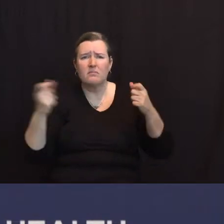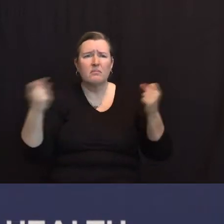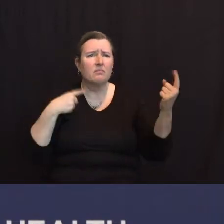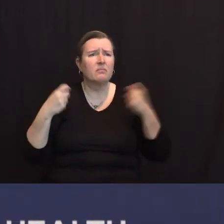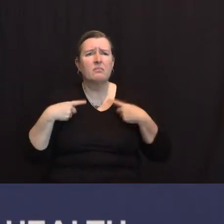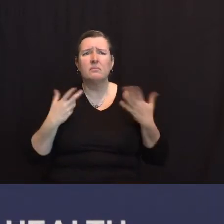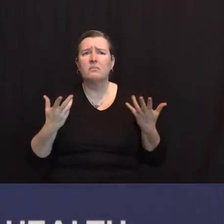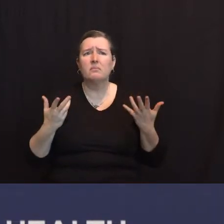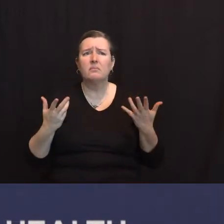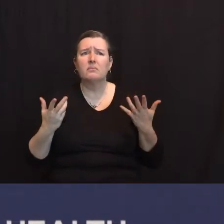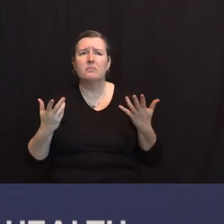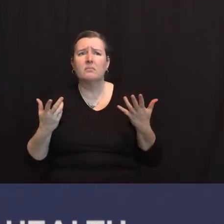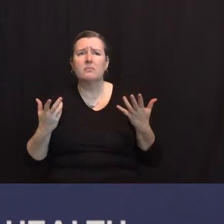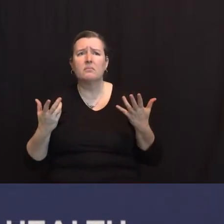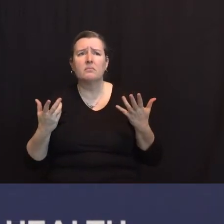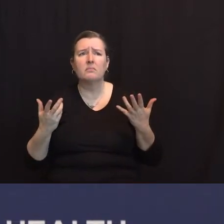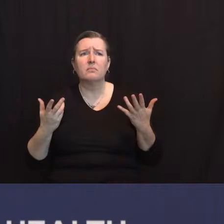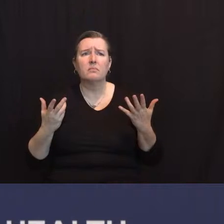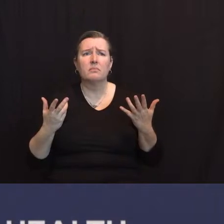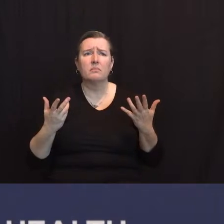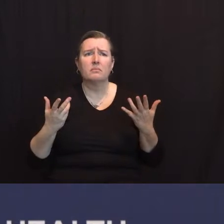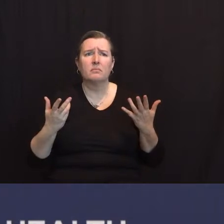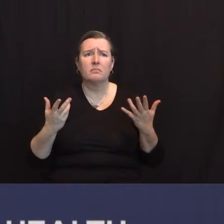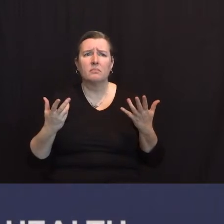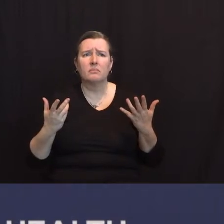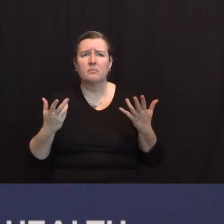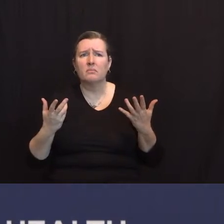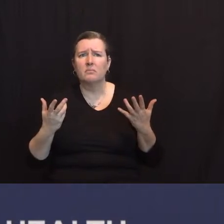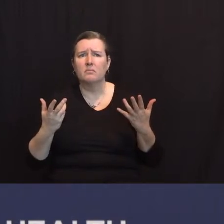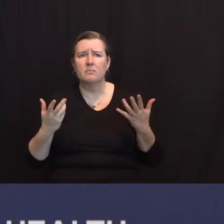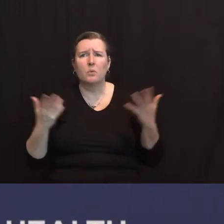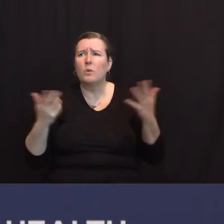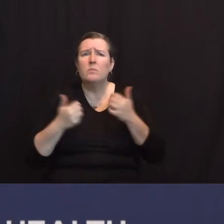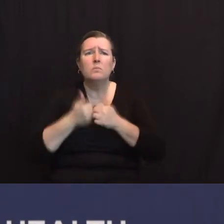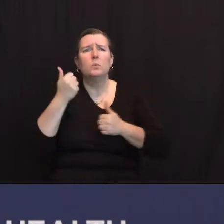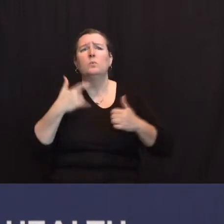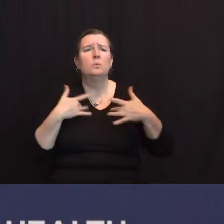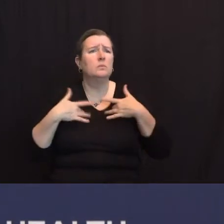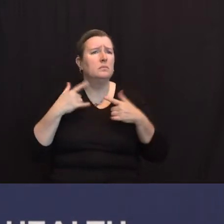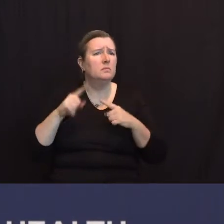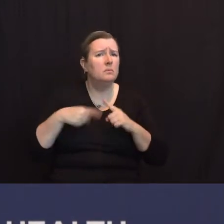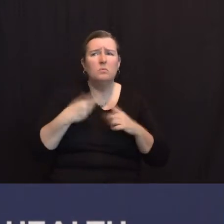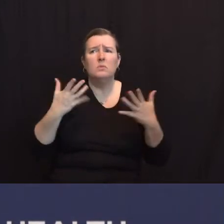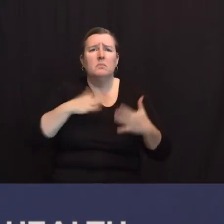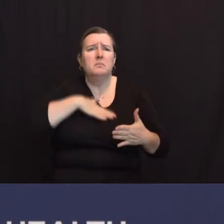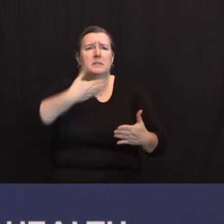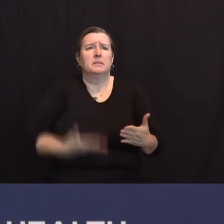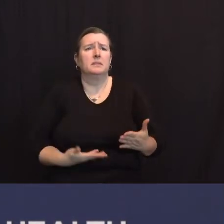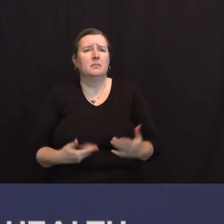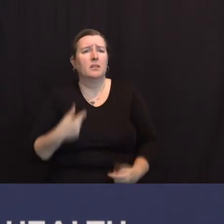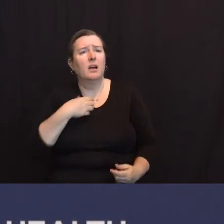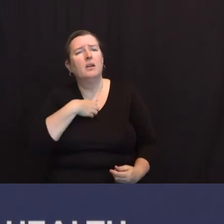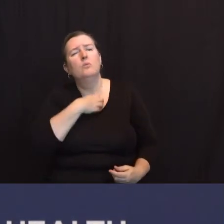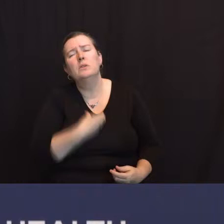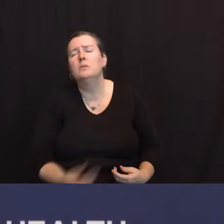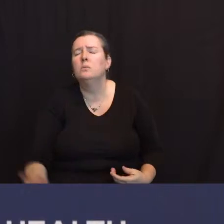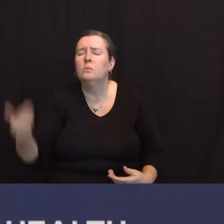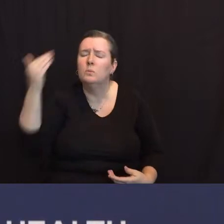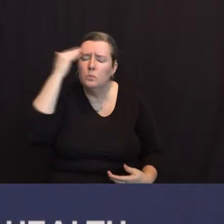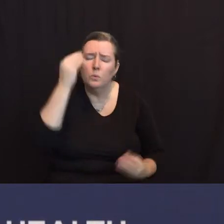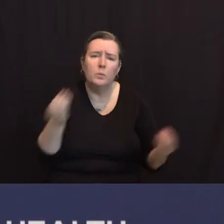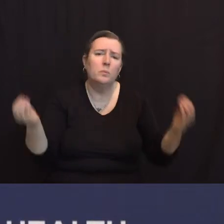sooner. I mentioned that, I think this is probably the press conference, January 29th, we weren't wearing face masks, right? So as an